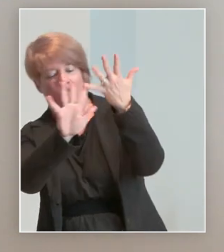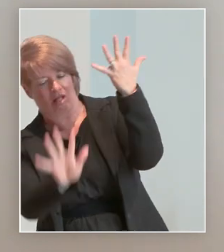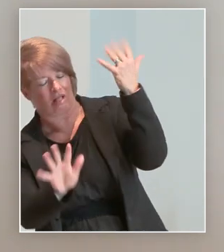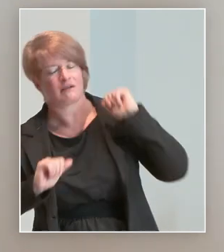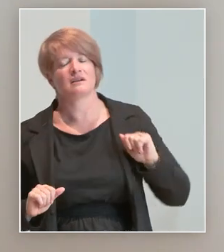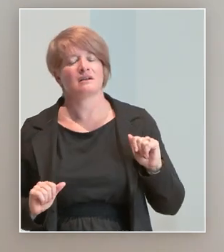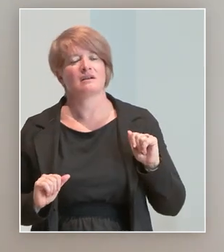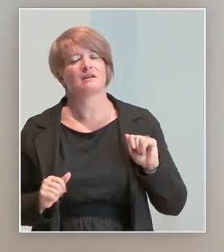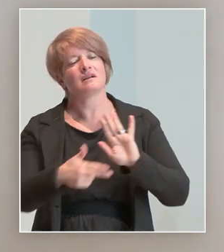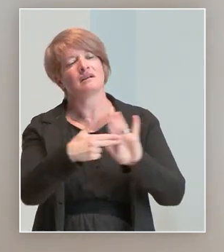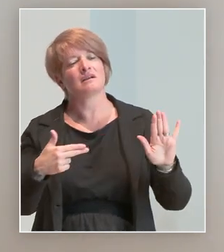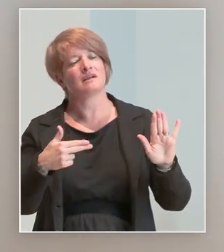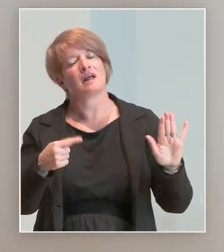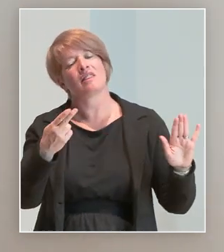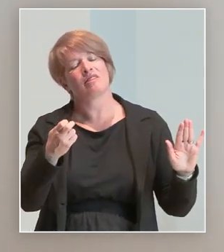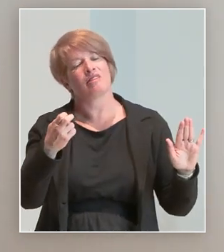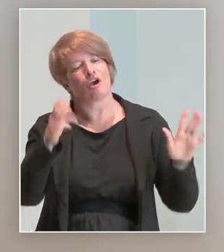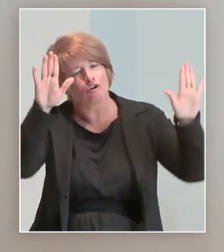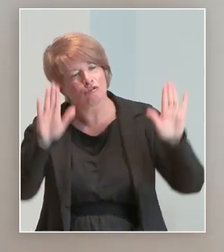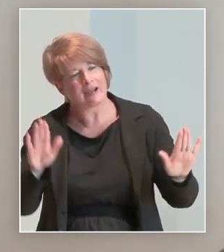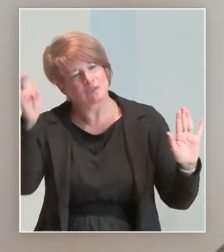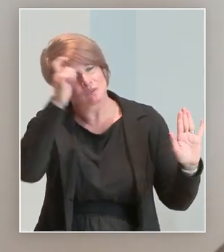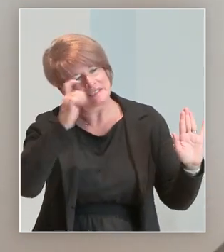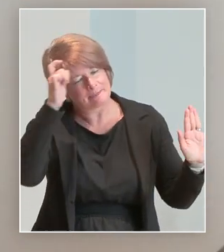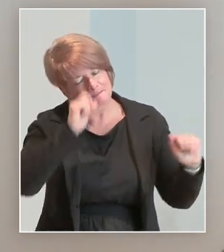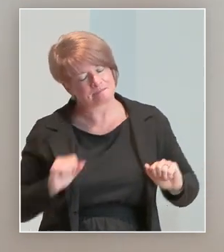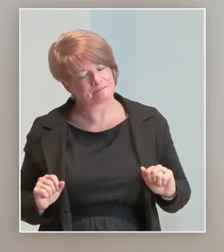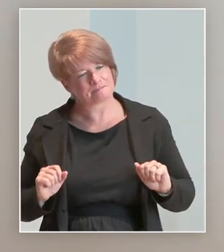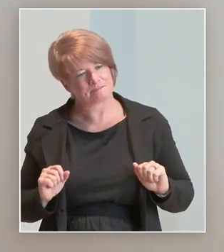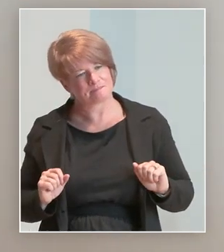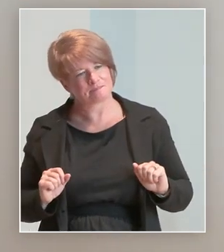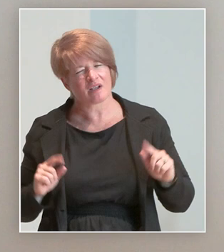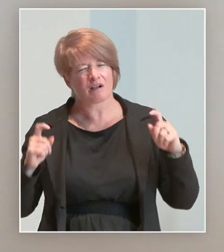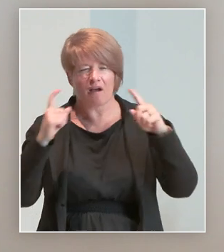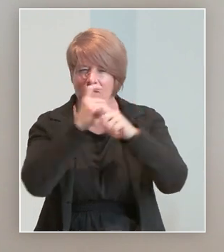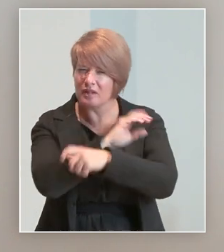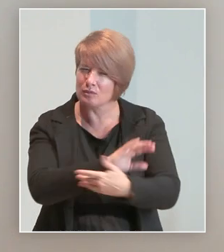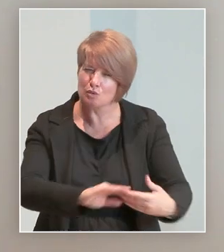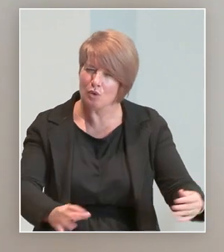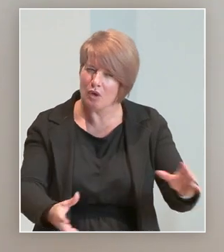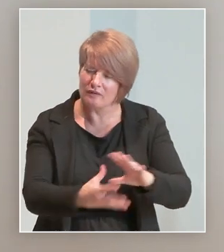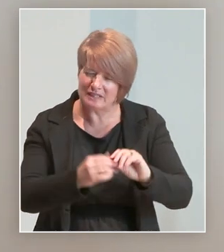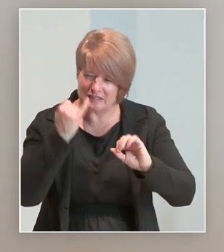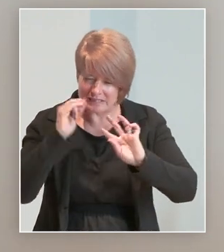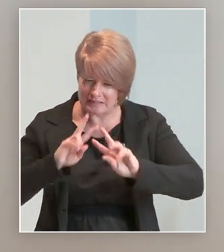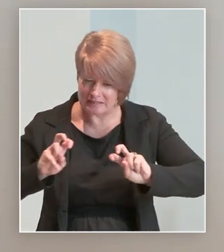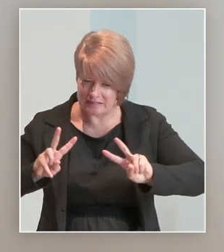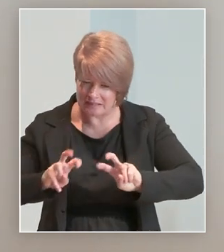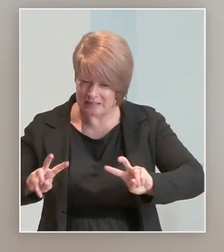also known as the Great Wisdoms. Beyond these complex stories is the space that occupies